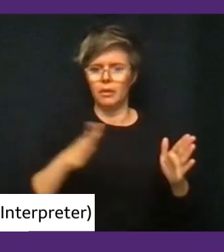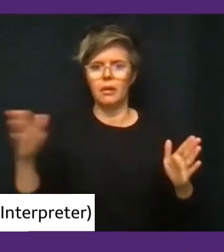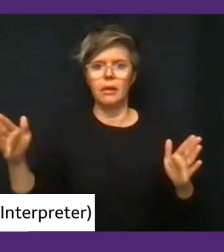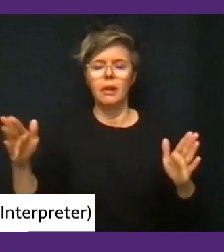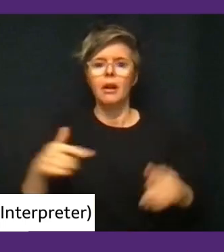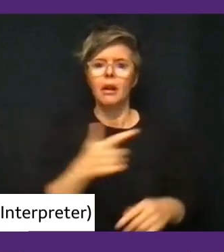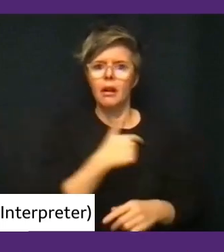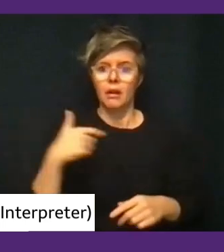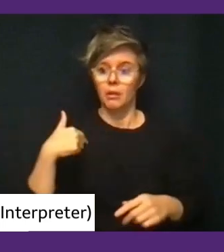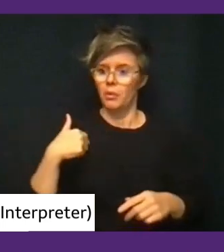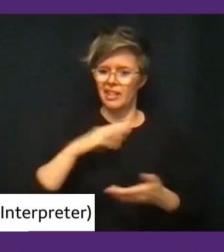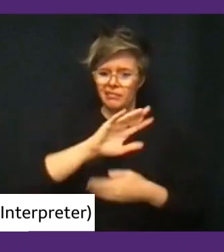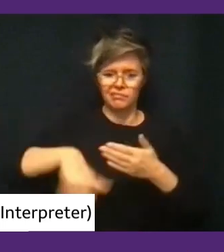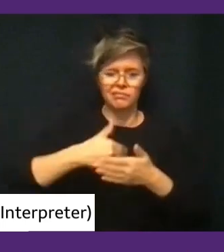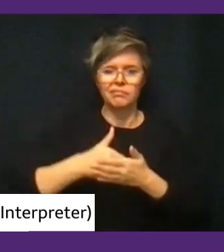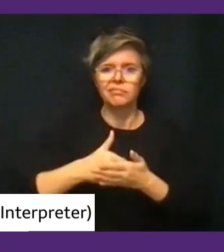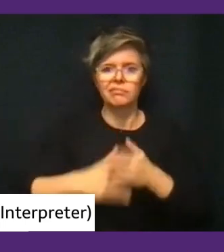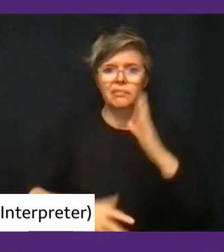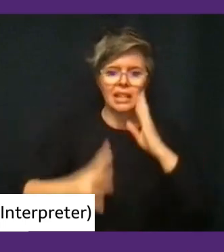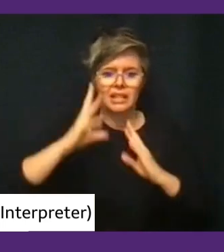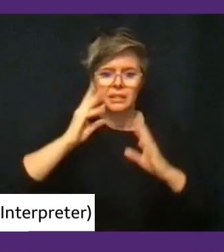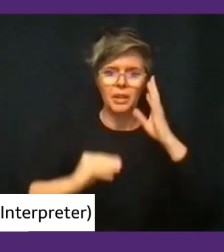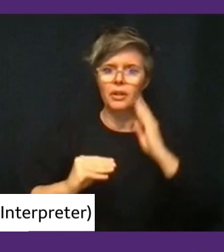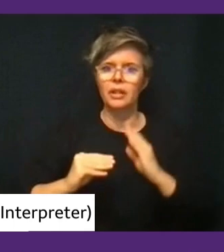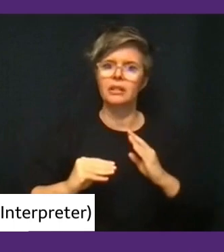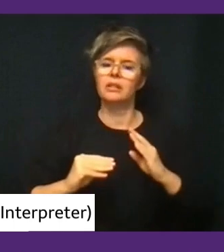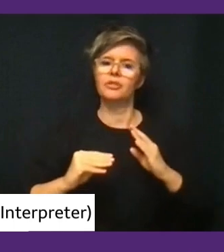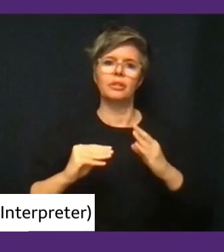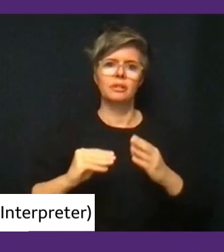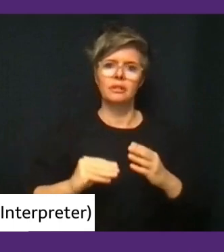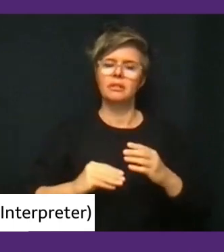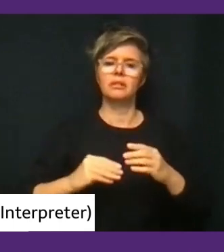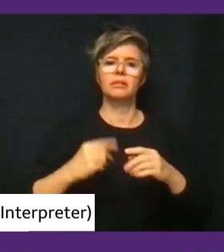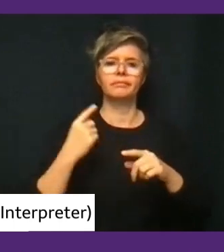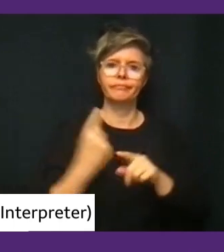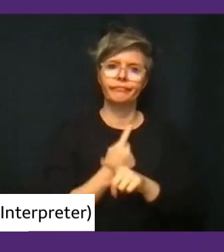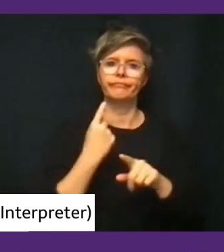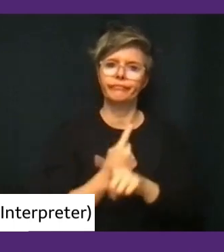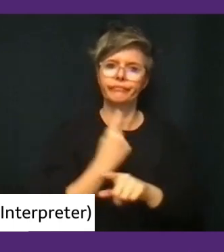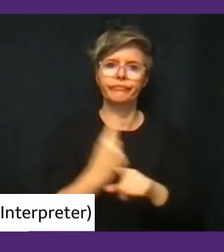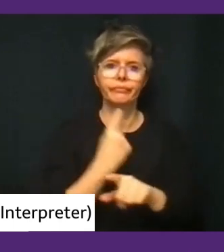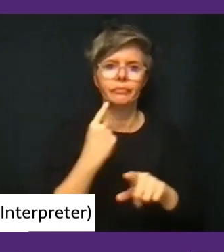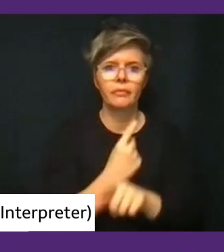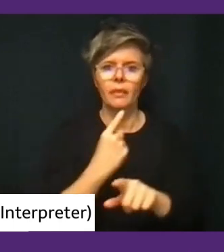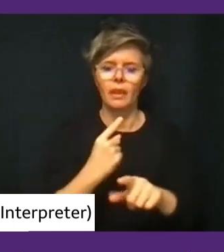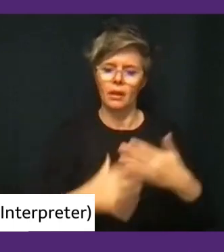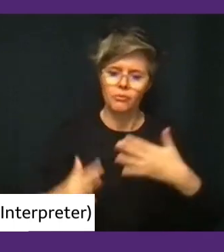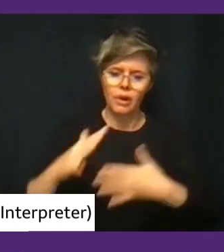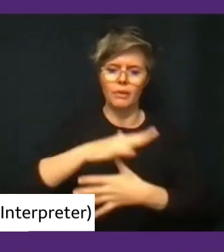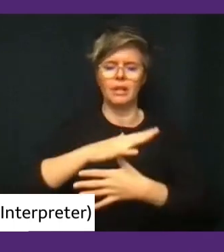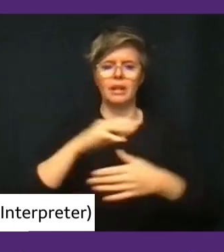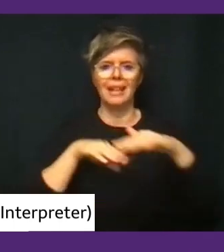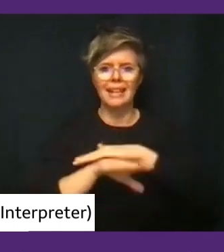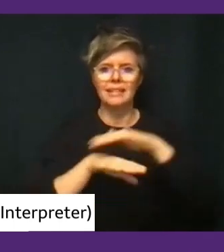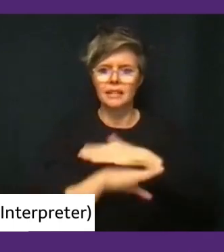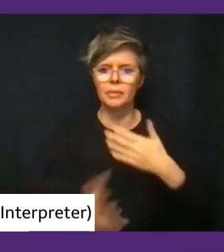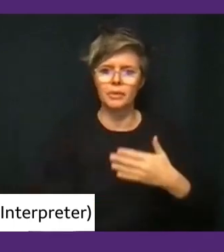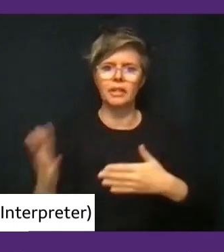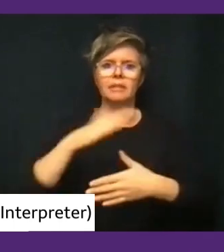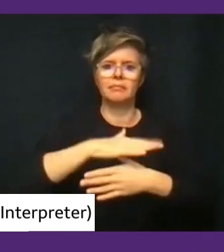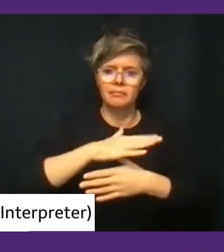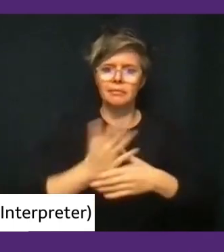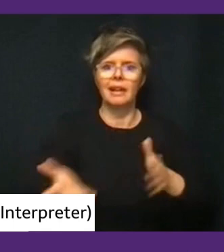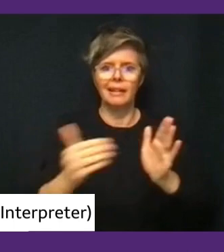we've had the consistent drumbeat for years of prioritizing accessibility within our